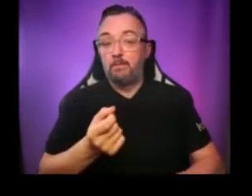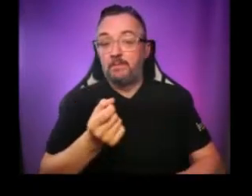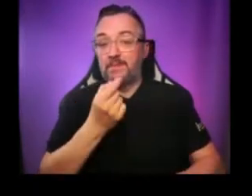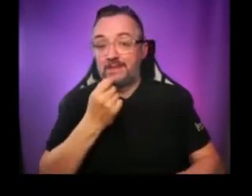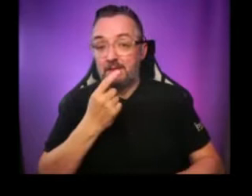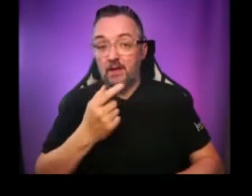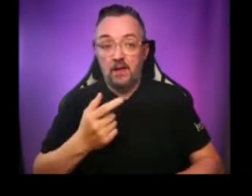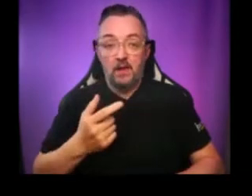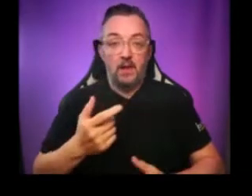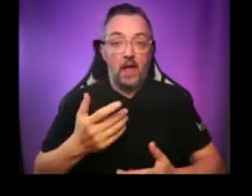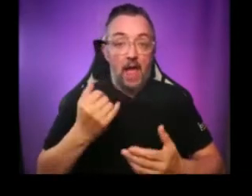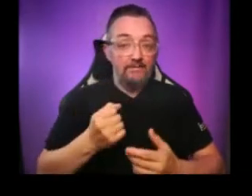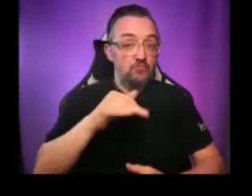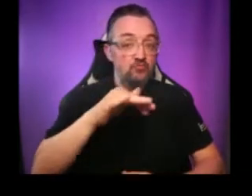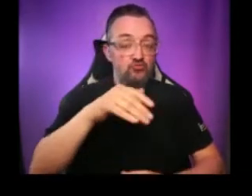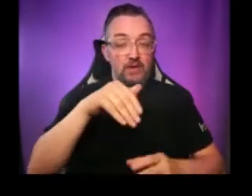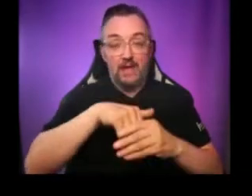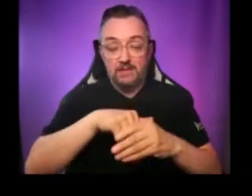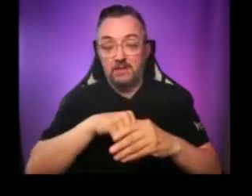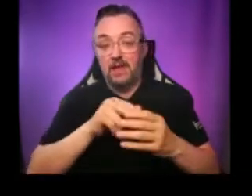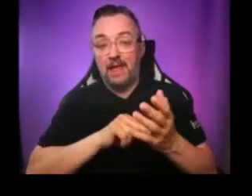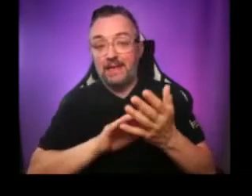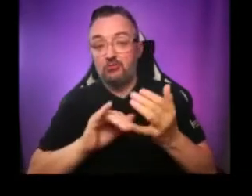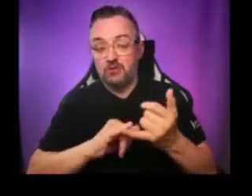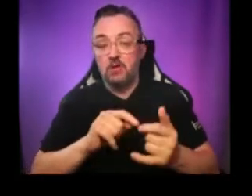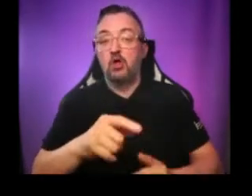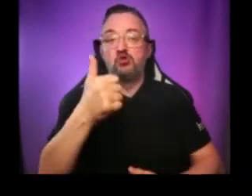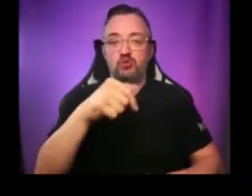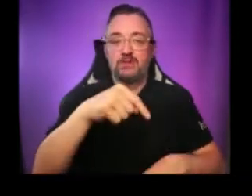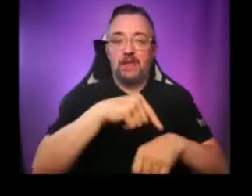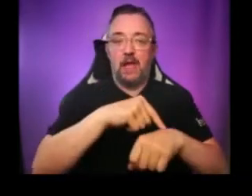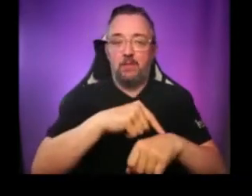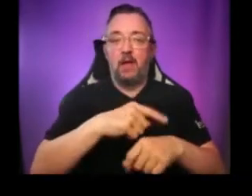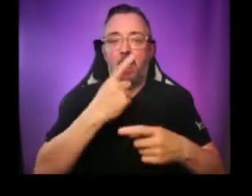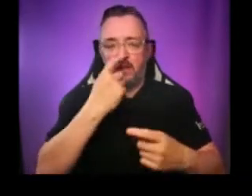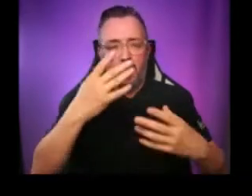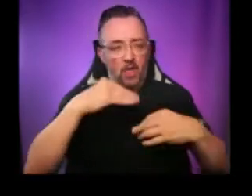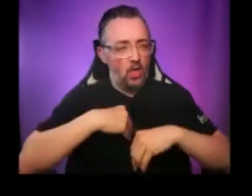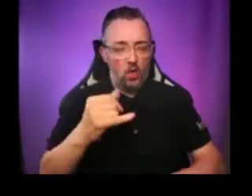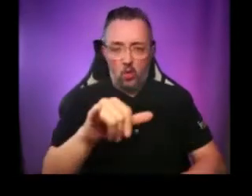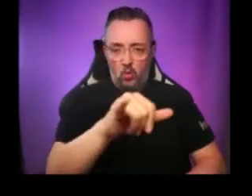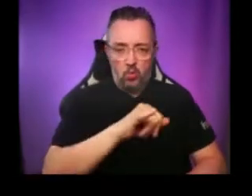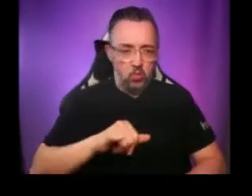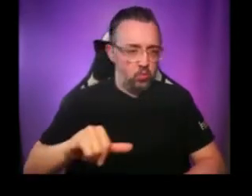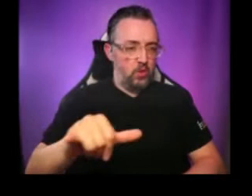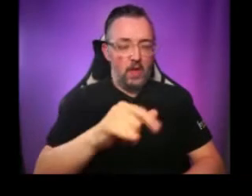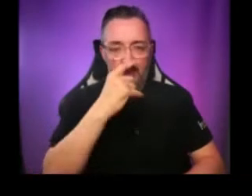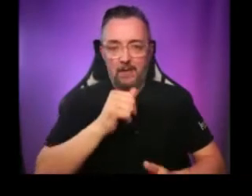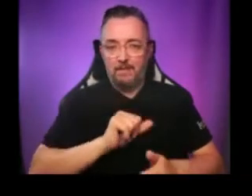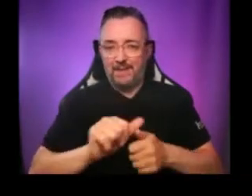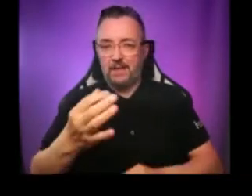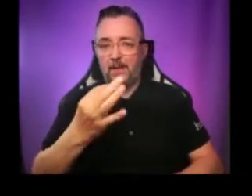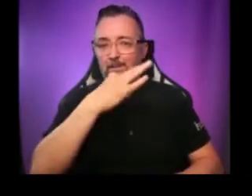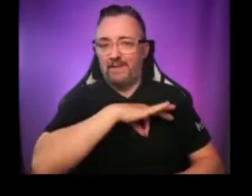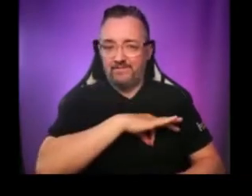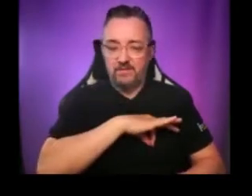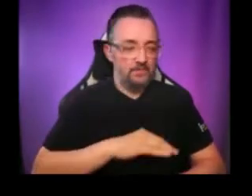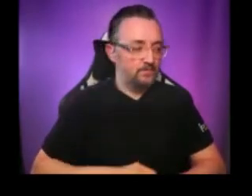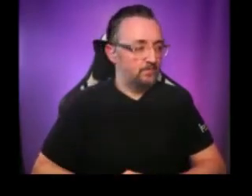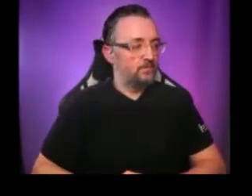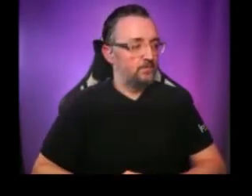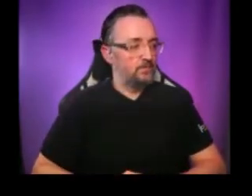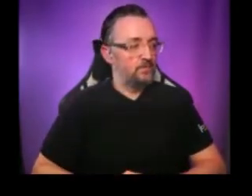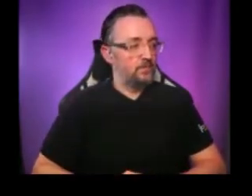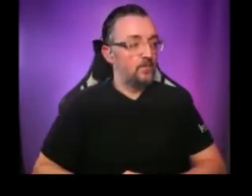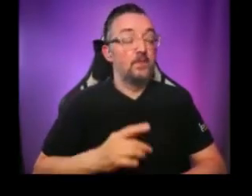introduced in the NHS, this would provide a good environment in which to understand who would gain the greatest benefits from those treatments.